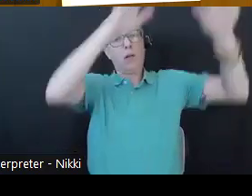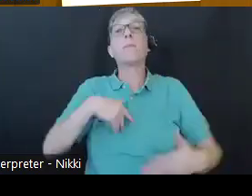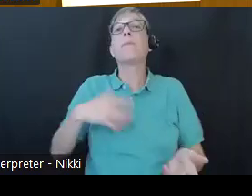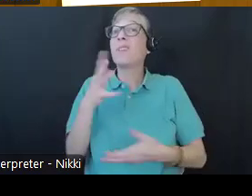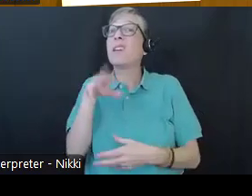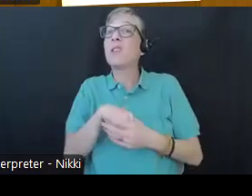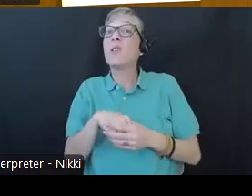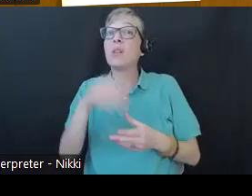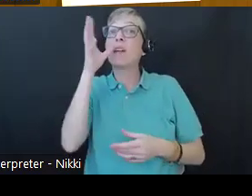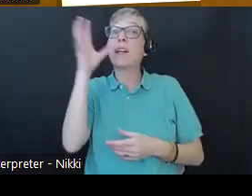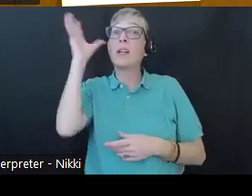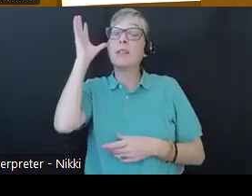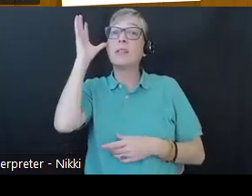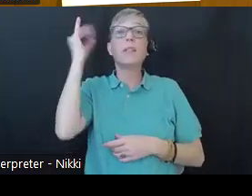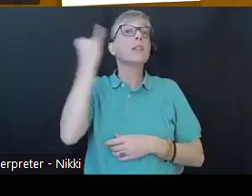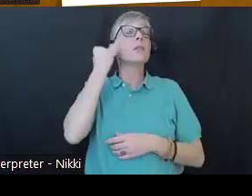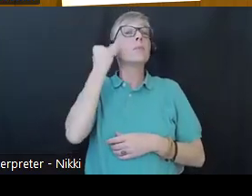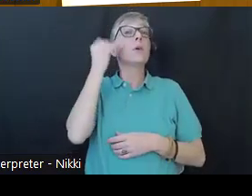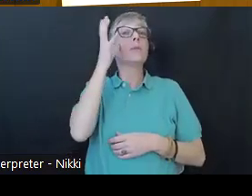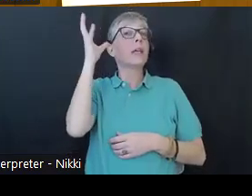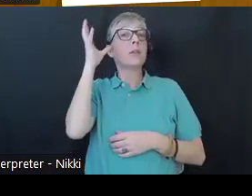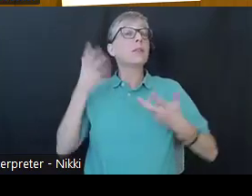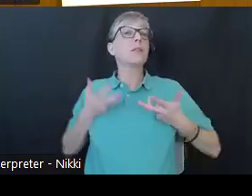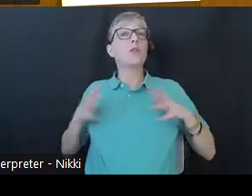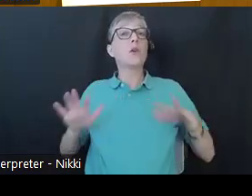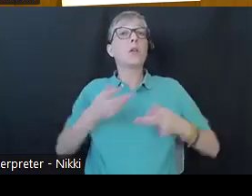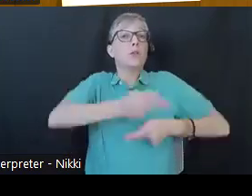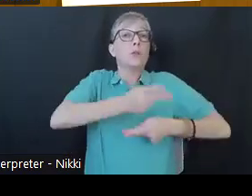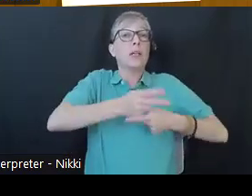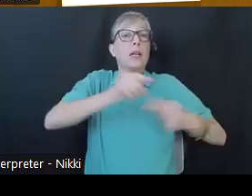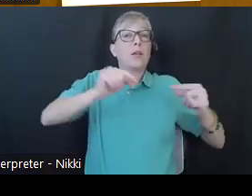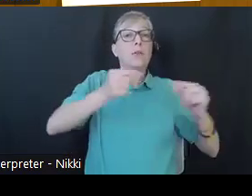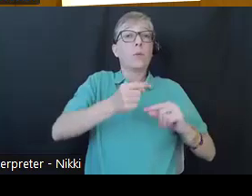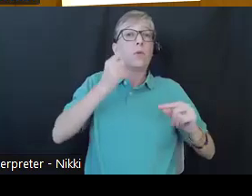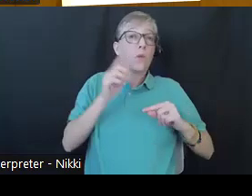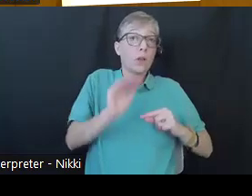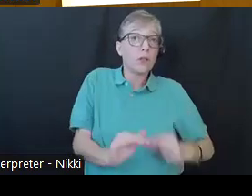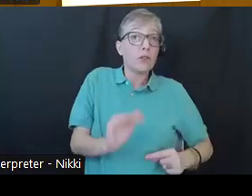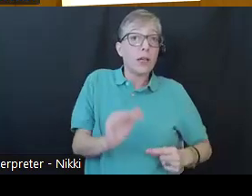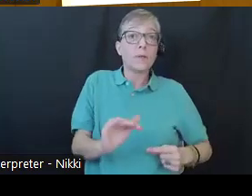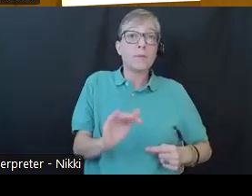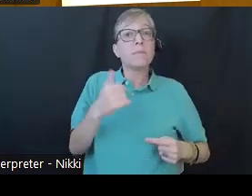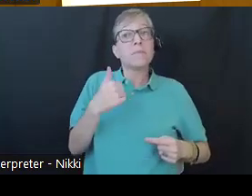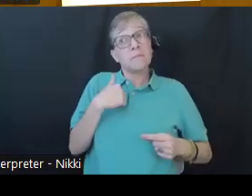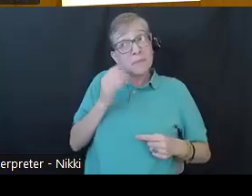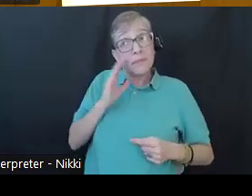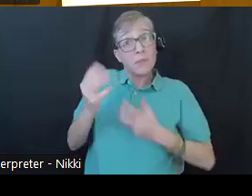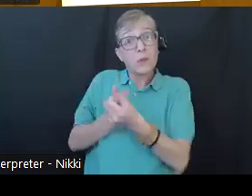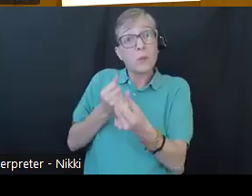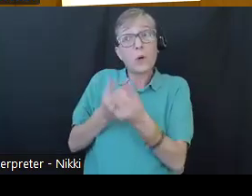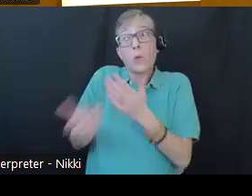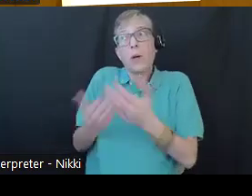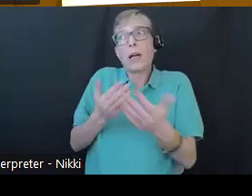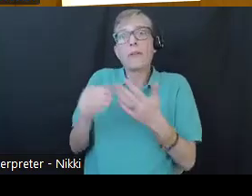hesitant to do wound care, it's too hard to look at. I like to support whatever coping style they're at in the moment. But at